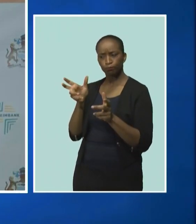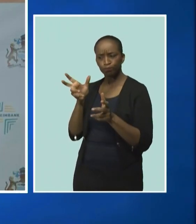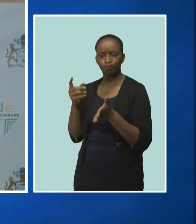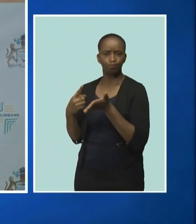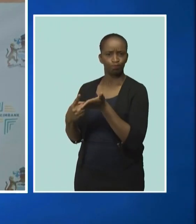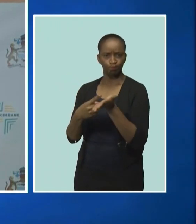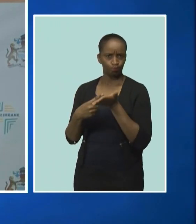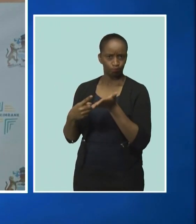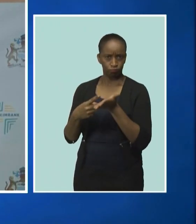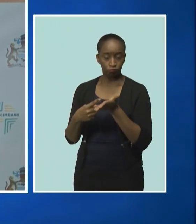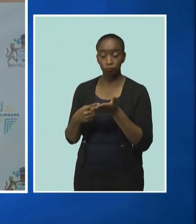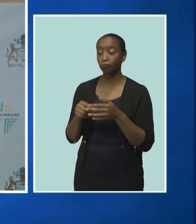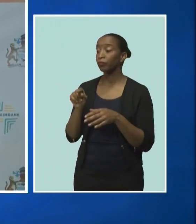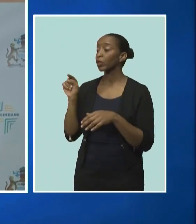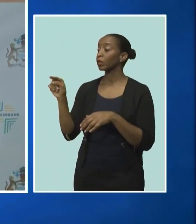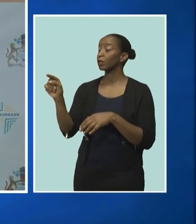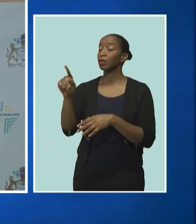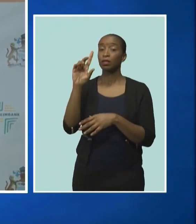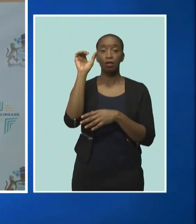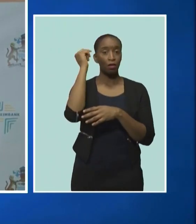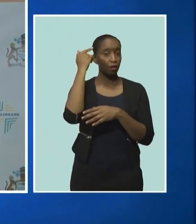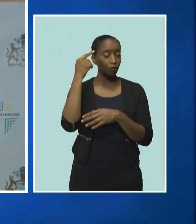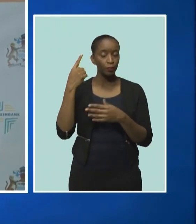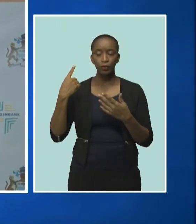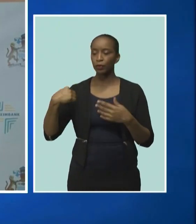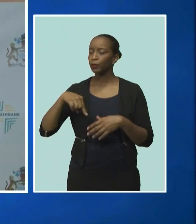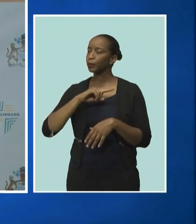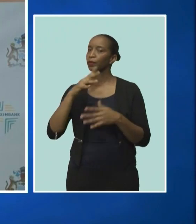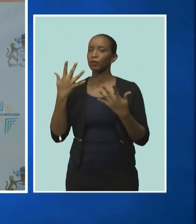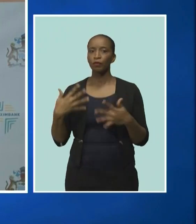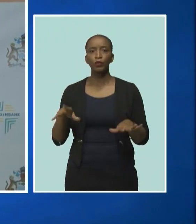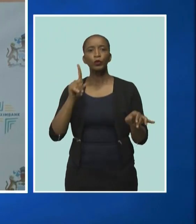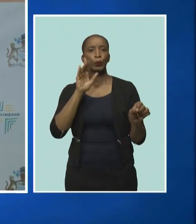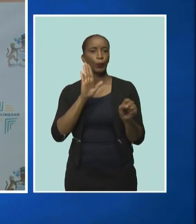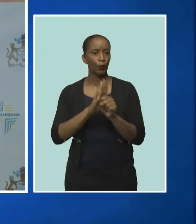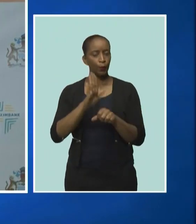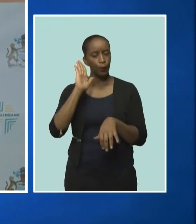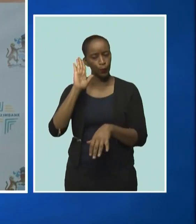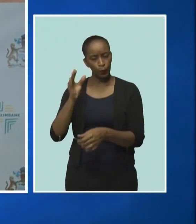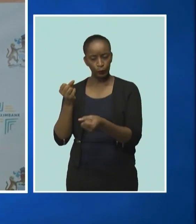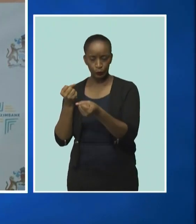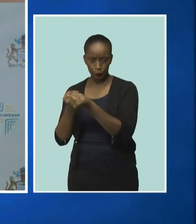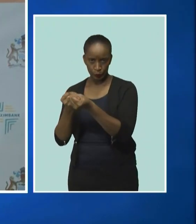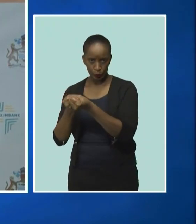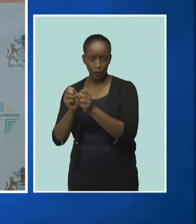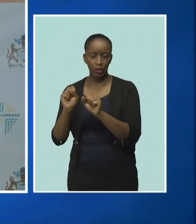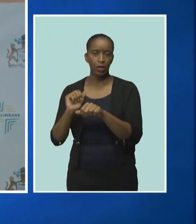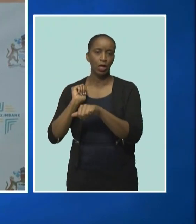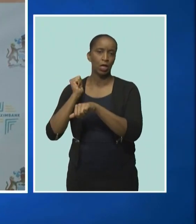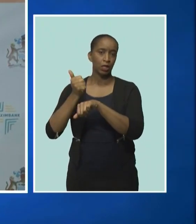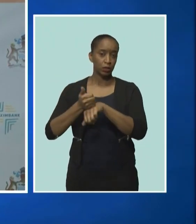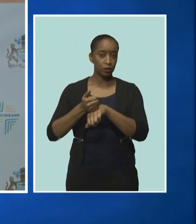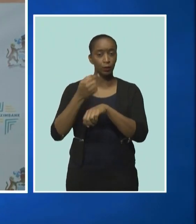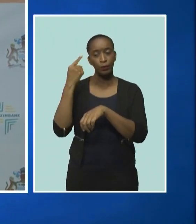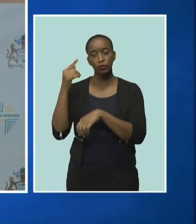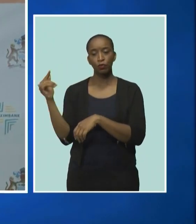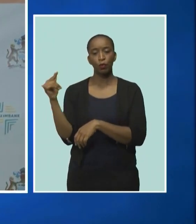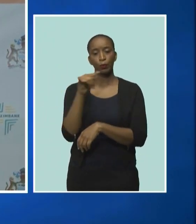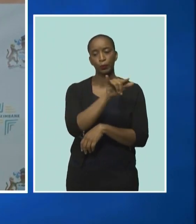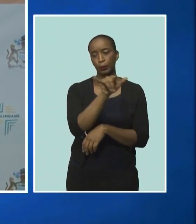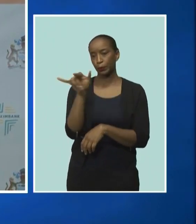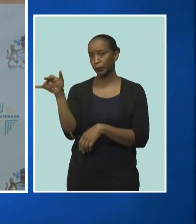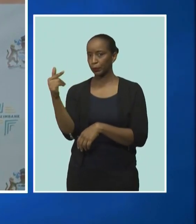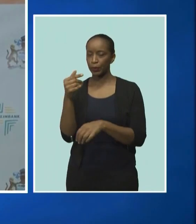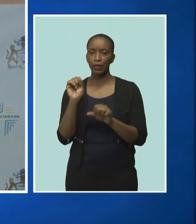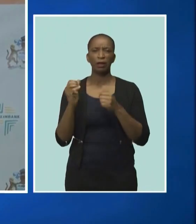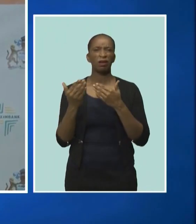facilitate the building of a regional transport infrastructure system to solve the problem of regional transport. It is in